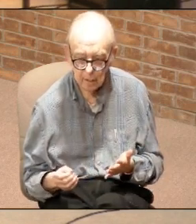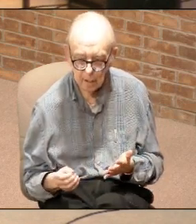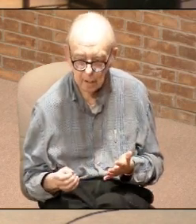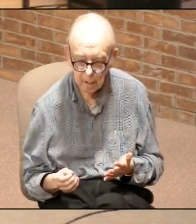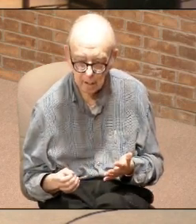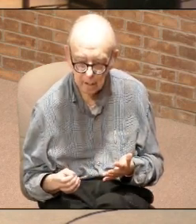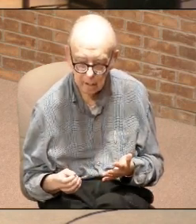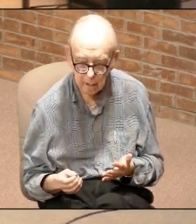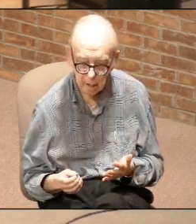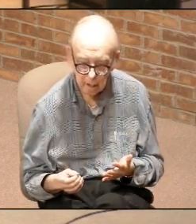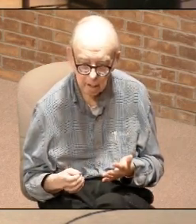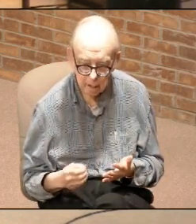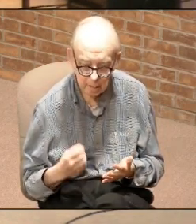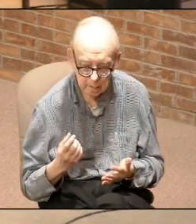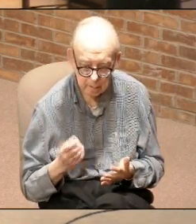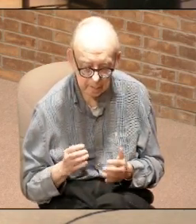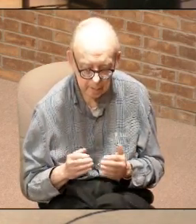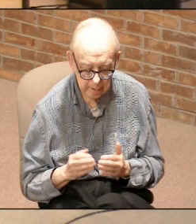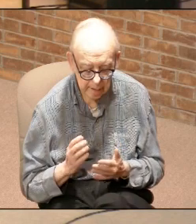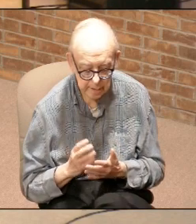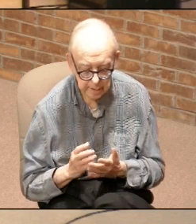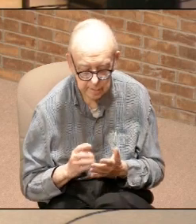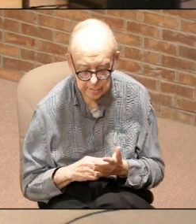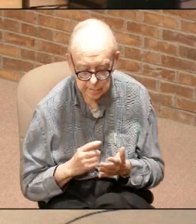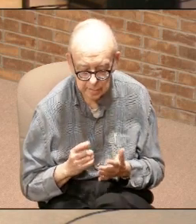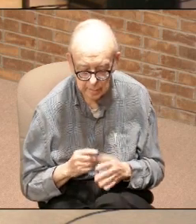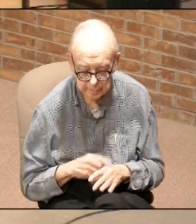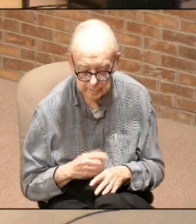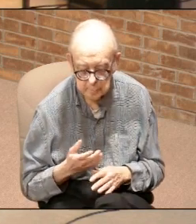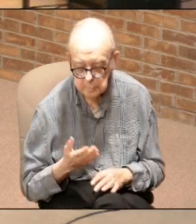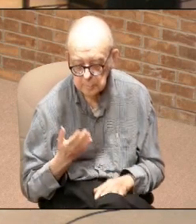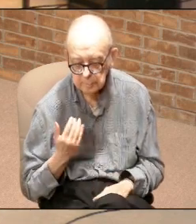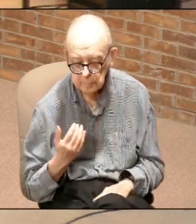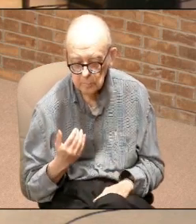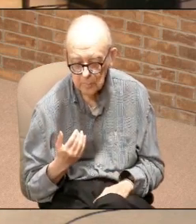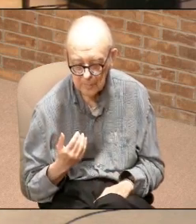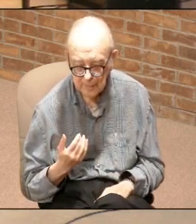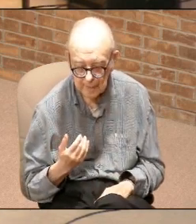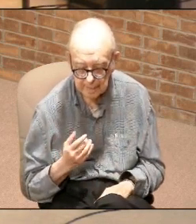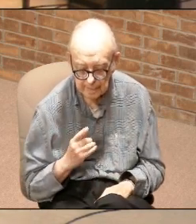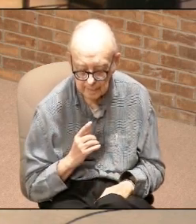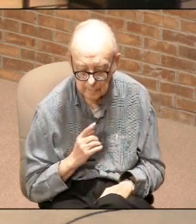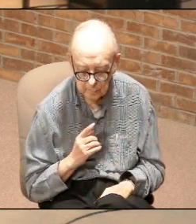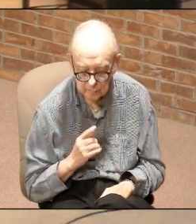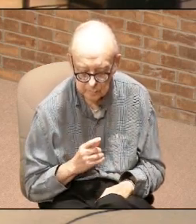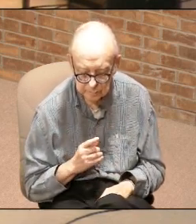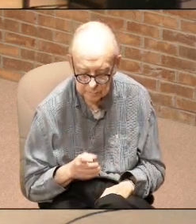we've even had sometimes before honestly